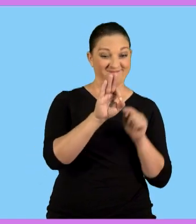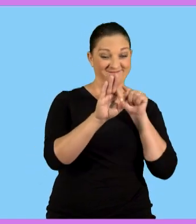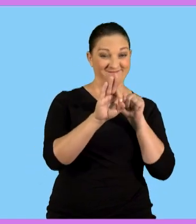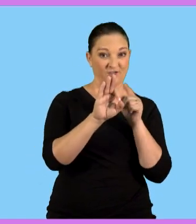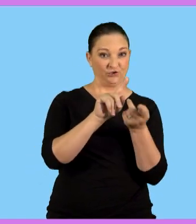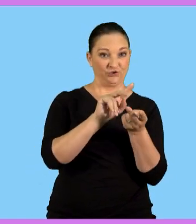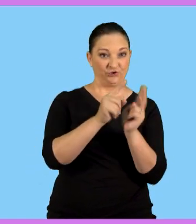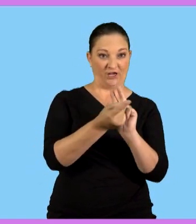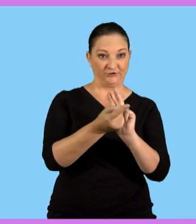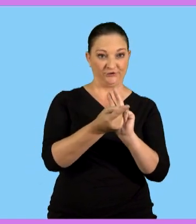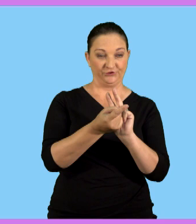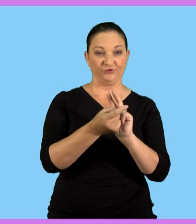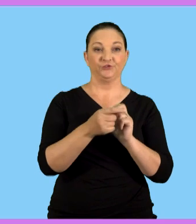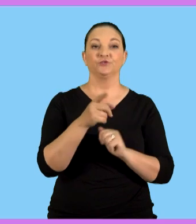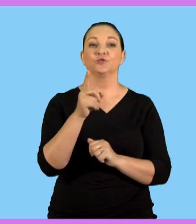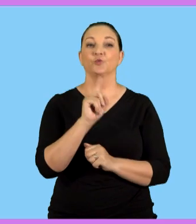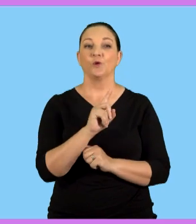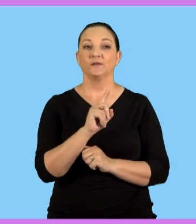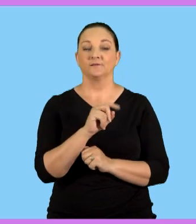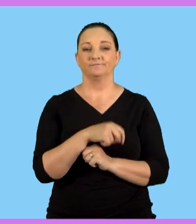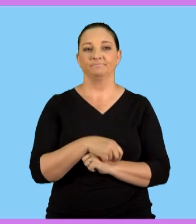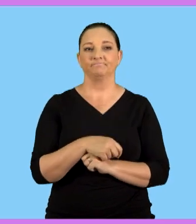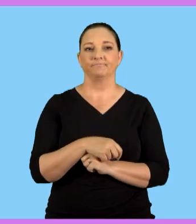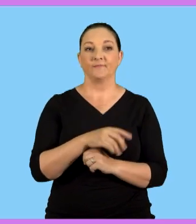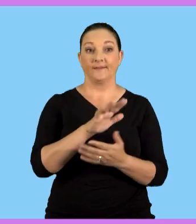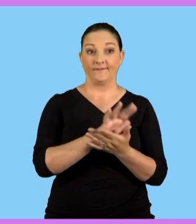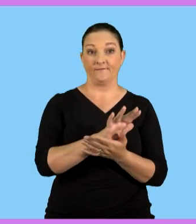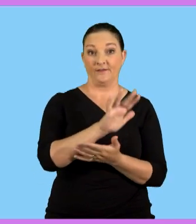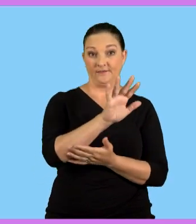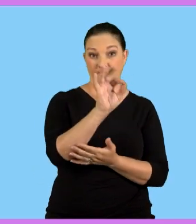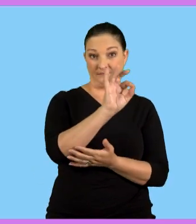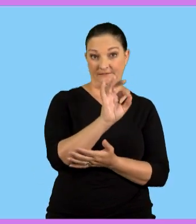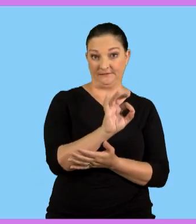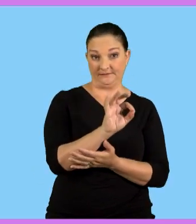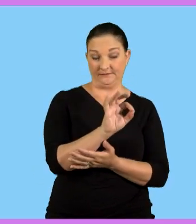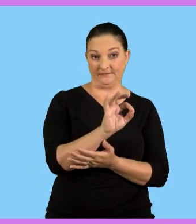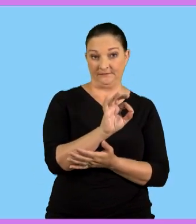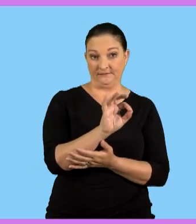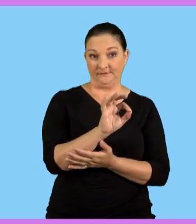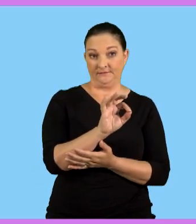to times. So the question would read 15%